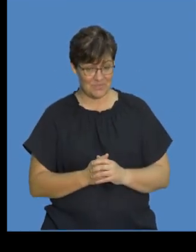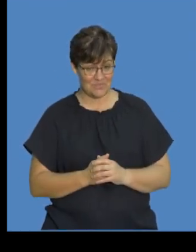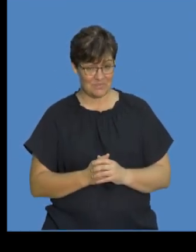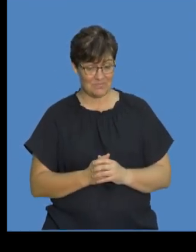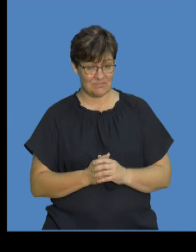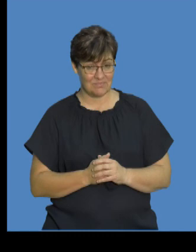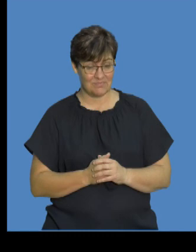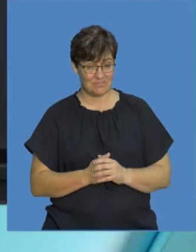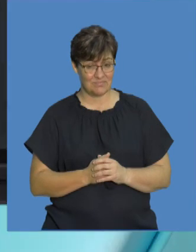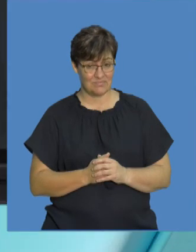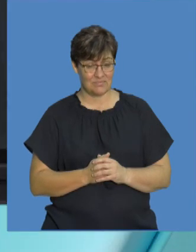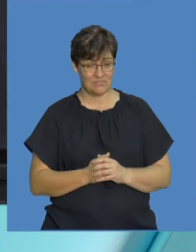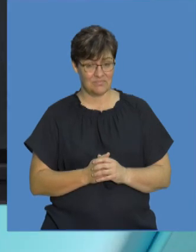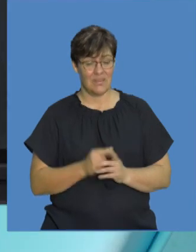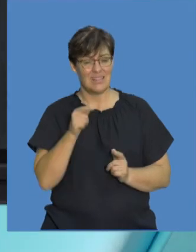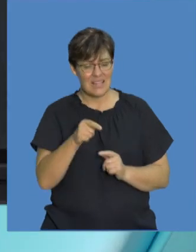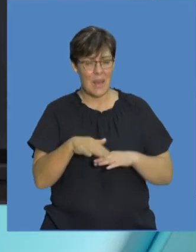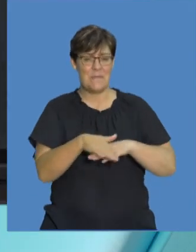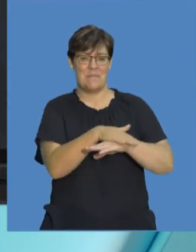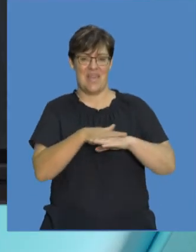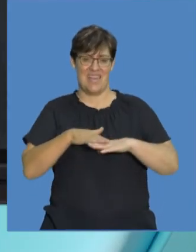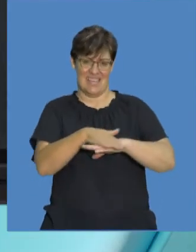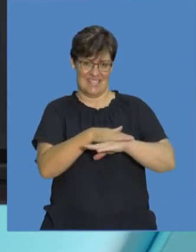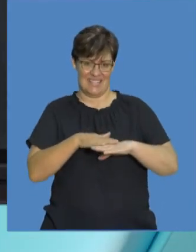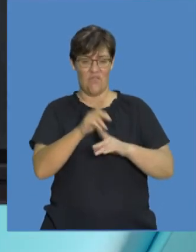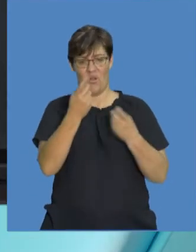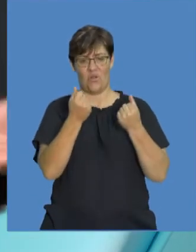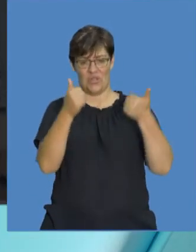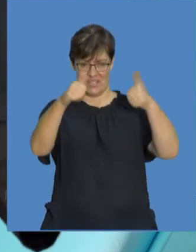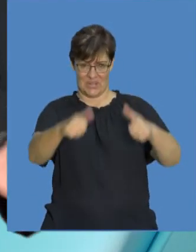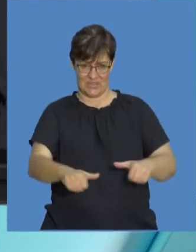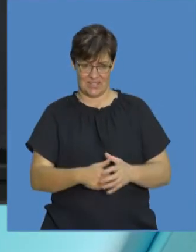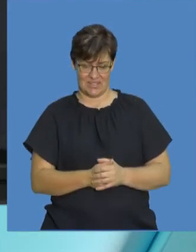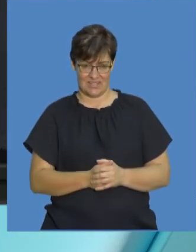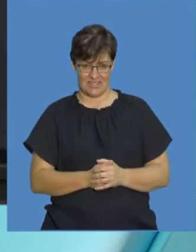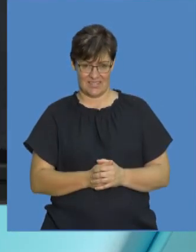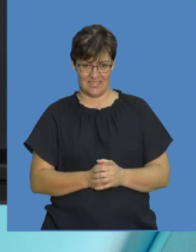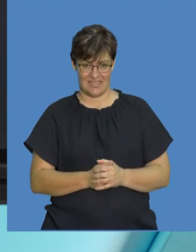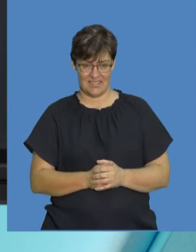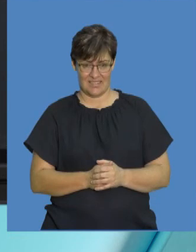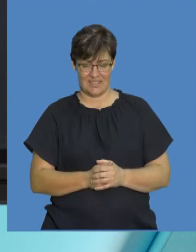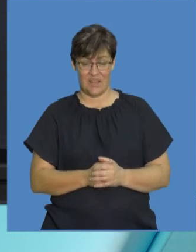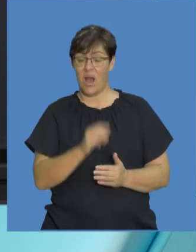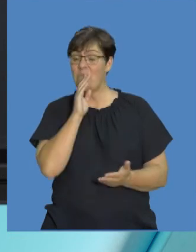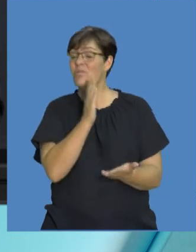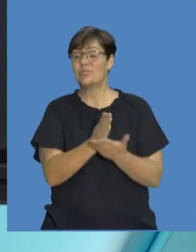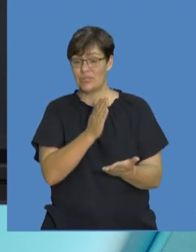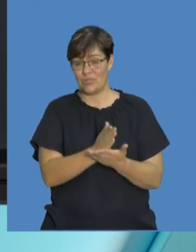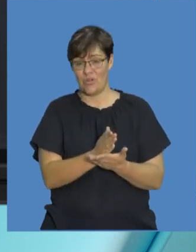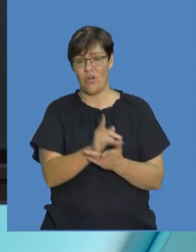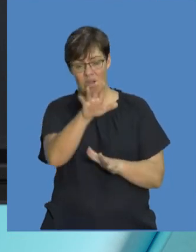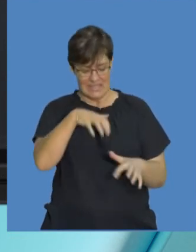calculations. All right? This is the basis of your cost accounting. I'm